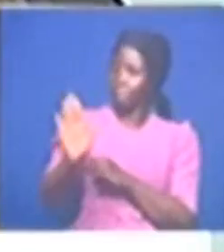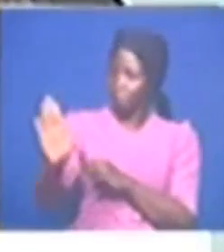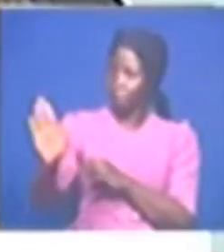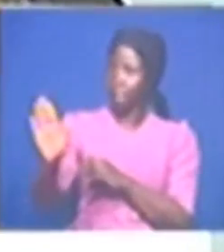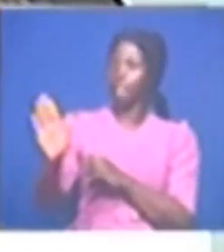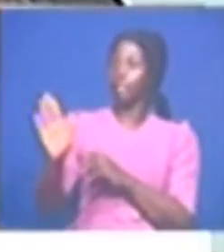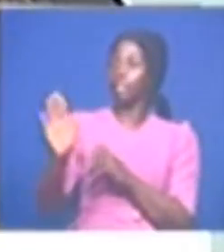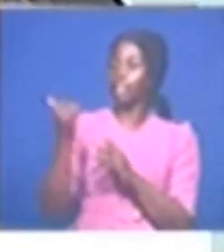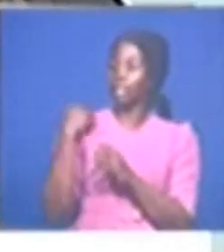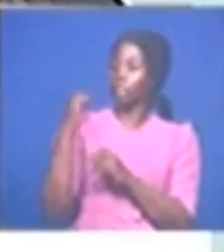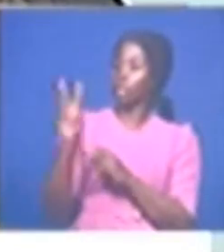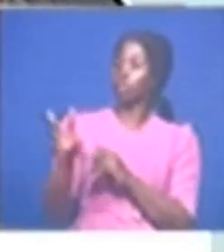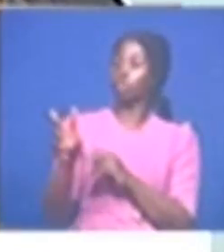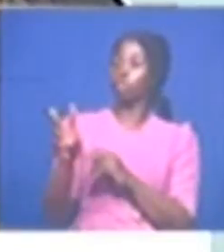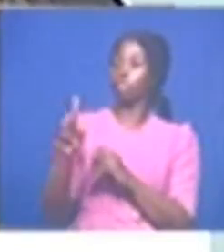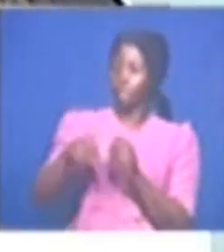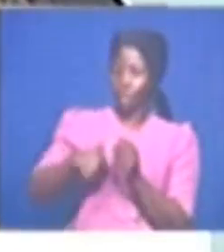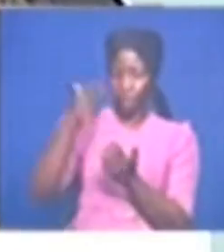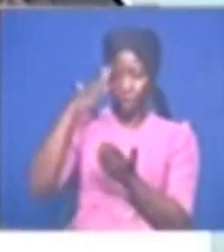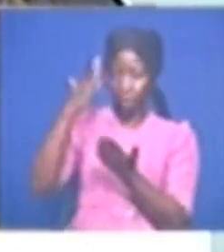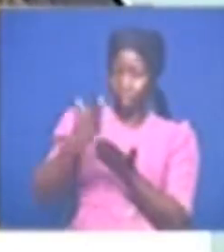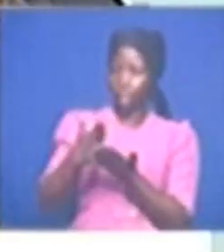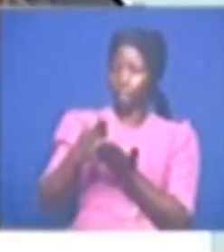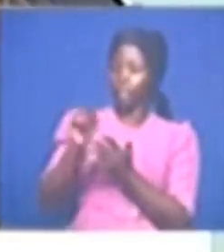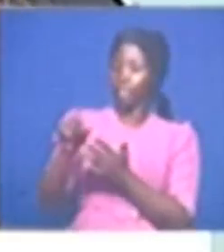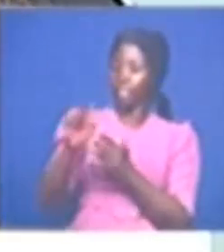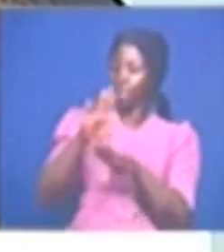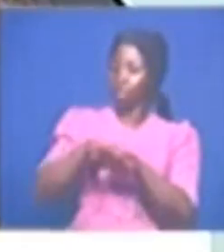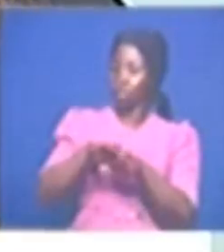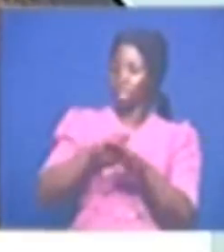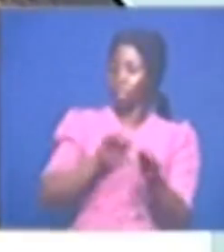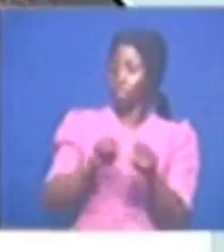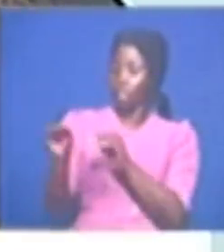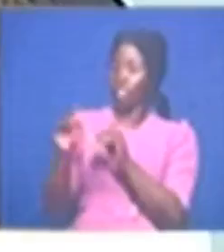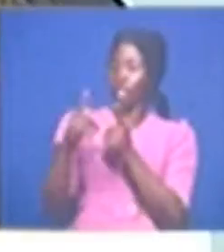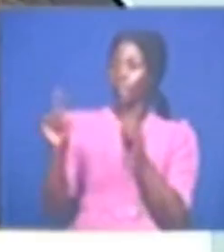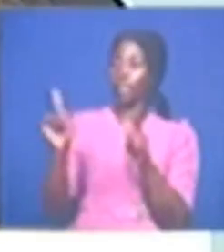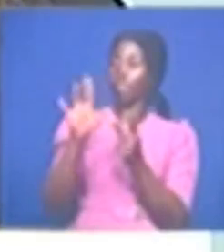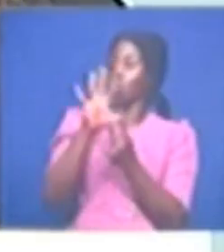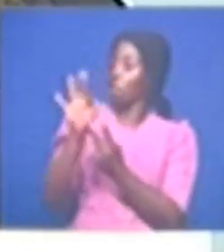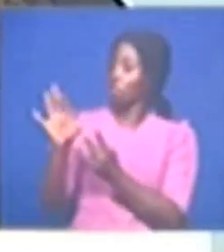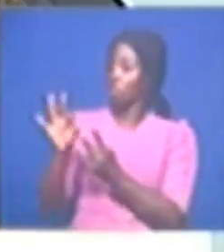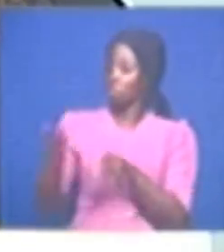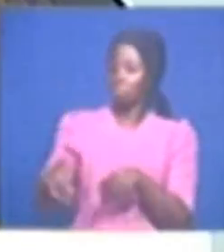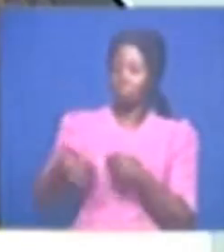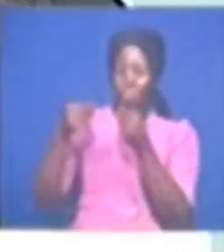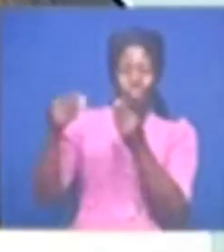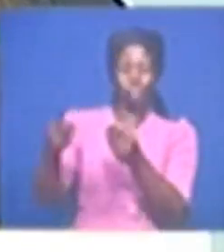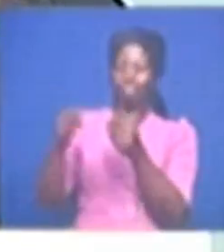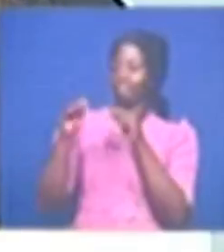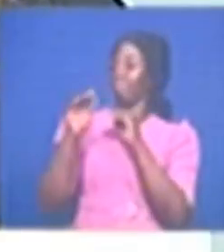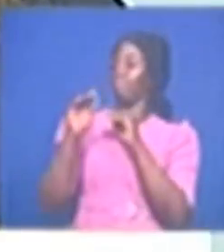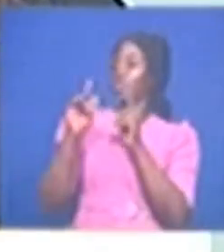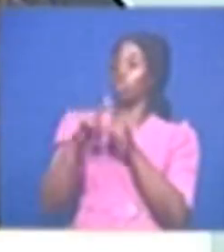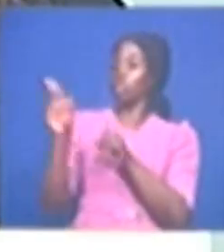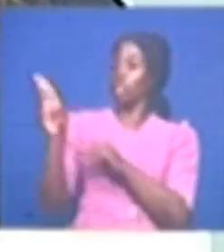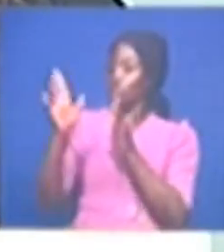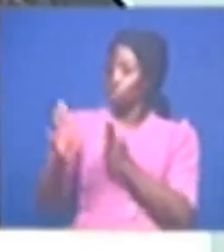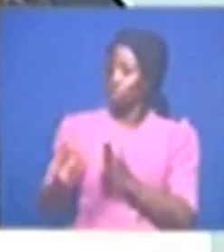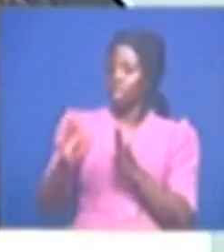is that I believe this was a good move, but options were not given to the users of